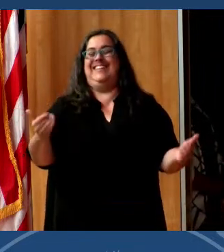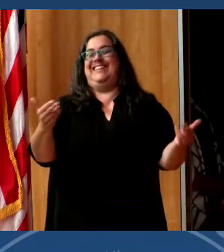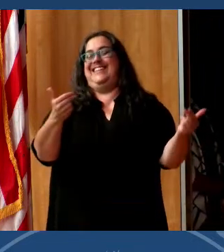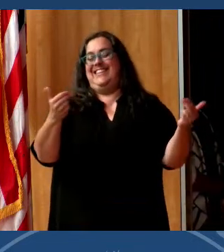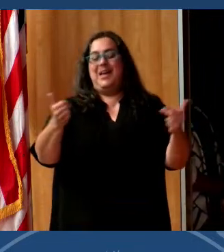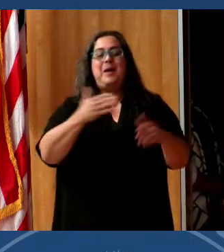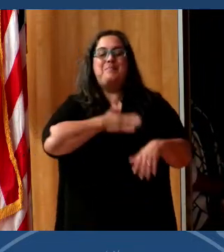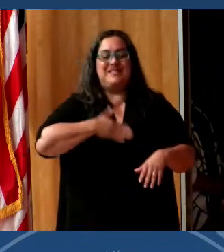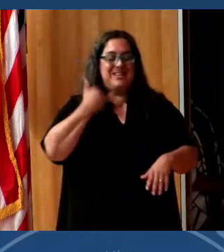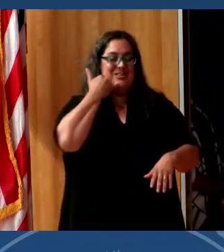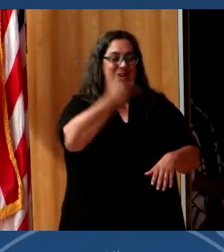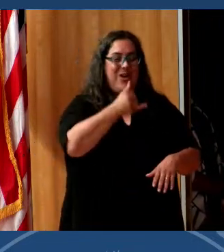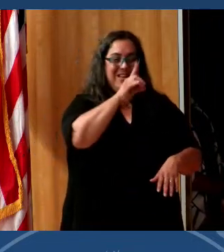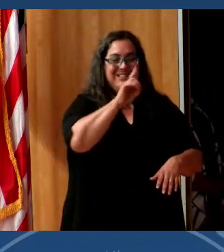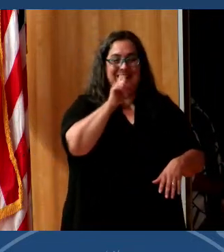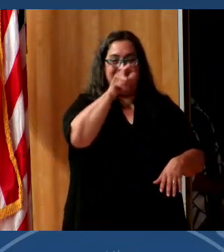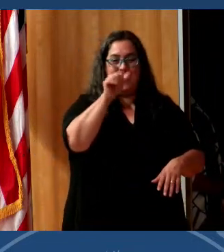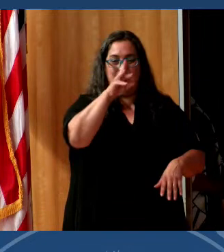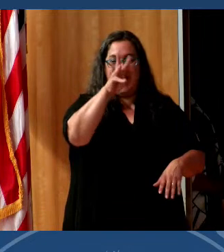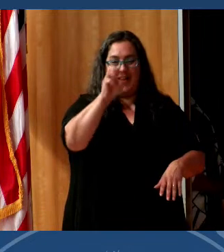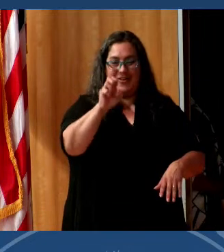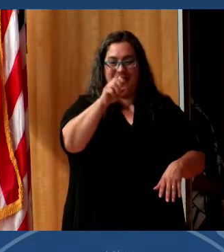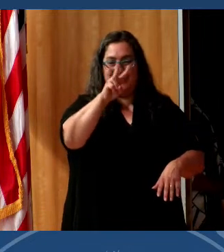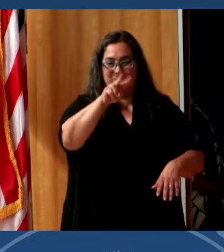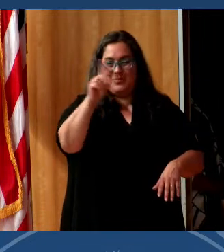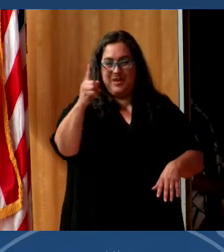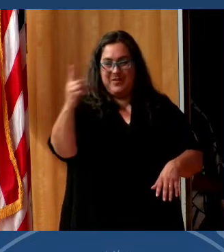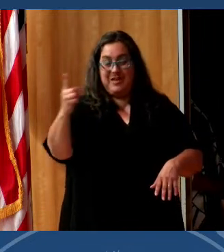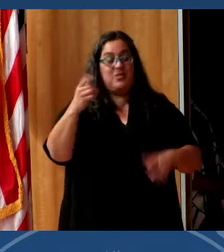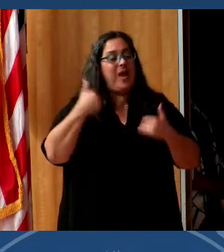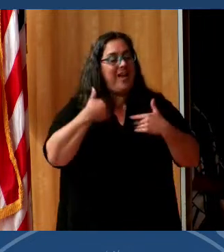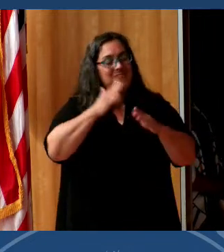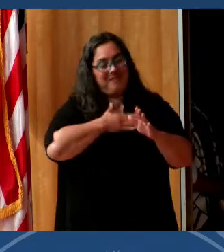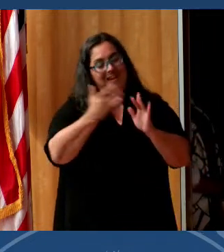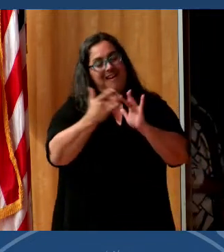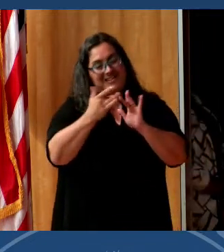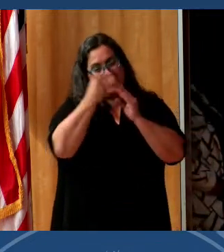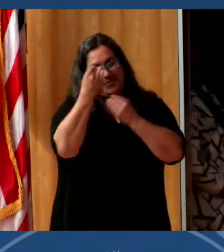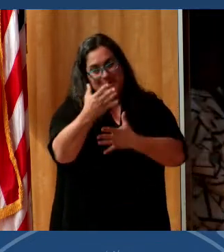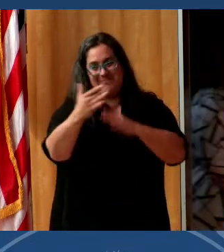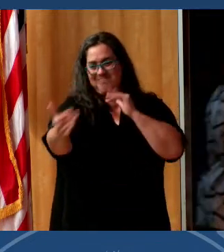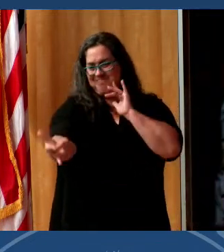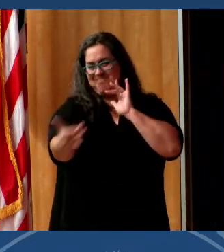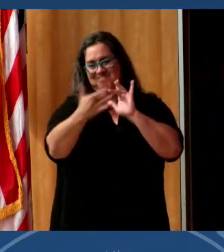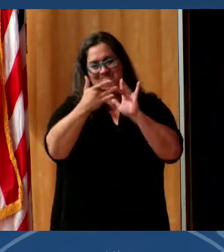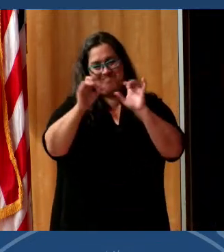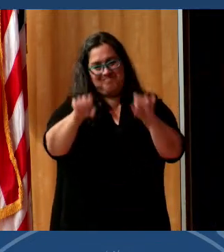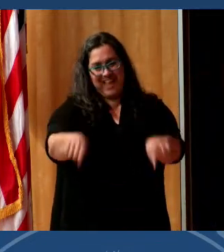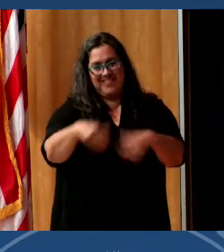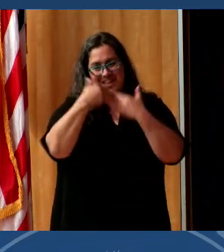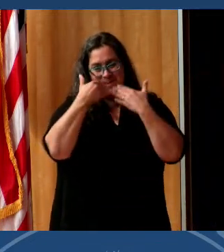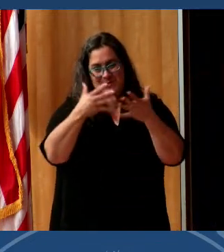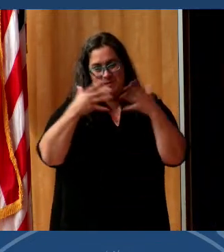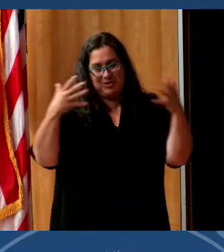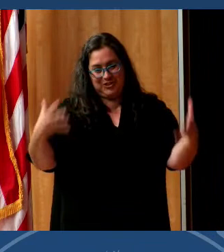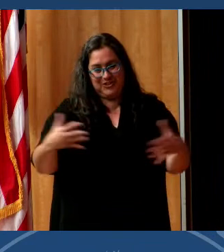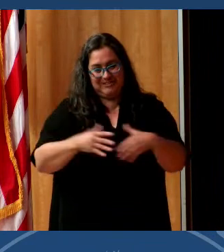Please call Delaware 211, or you have my contact information. Feel free to reach out. Thank you so much.